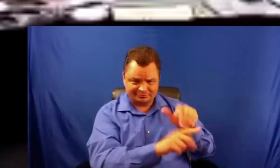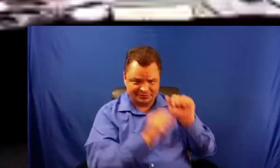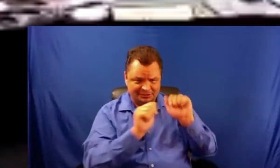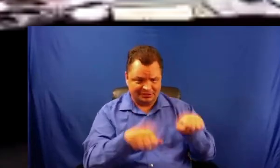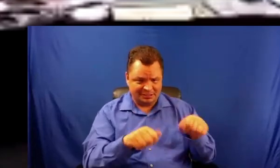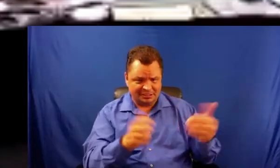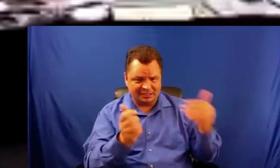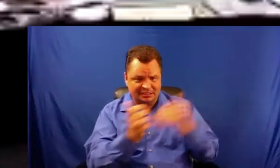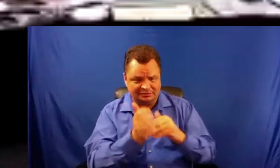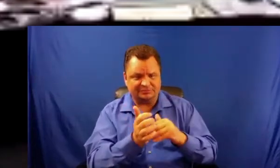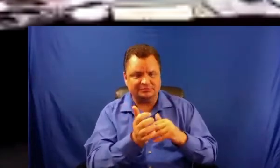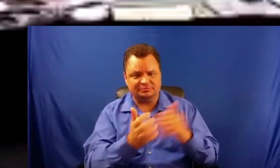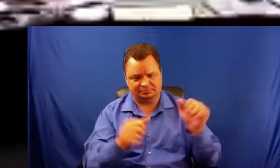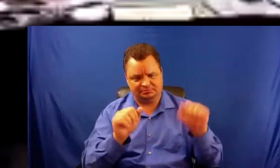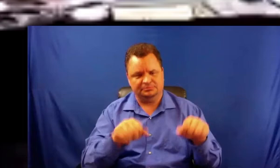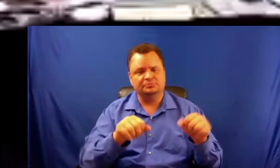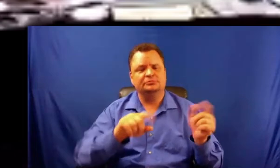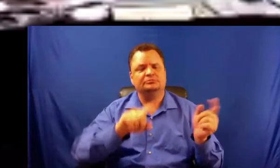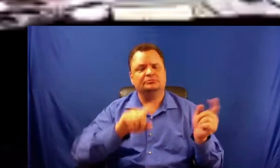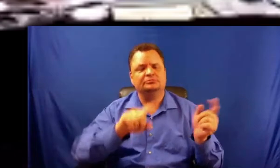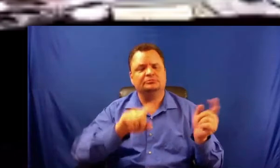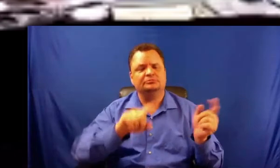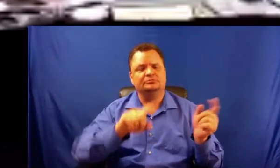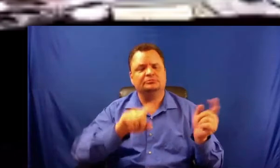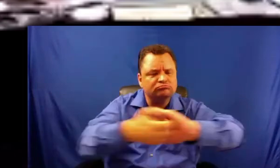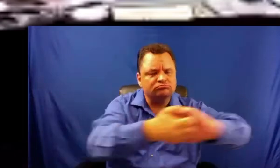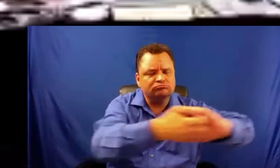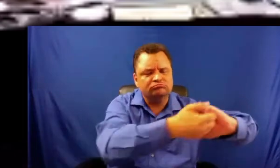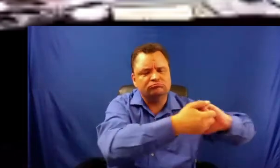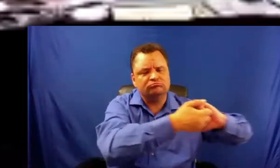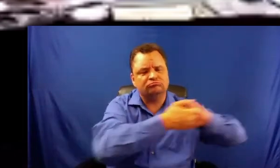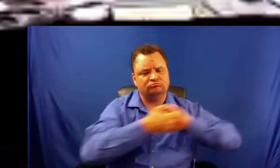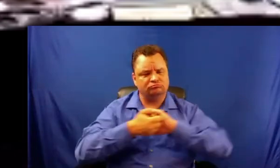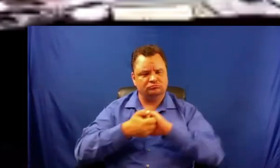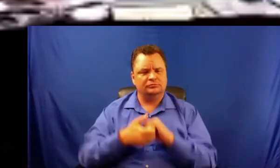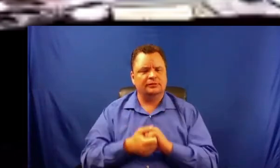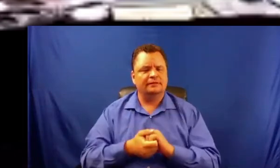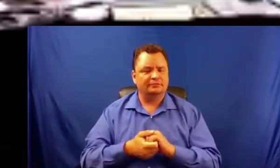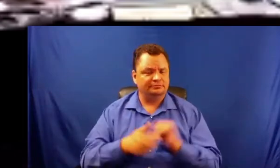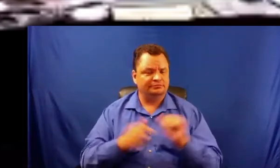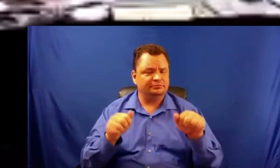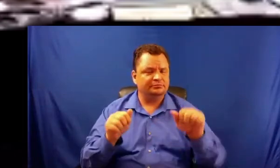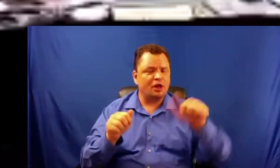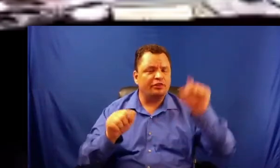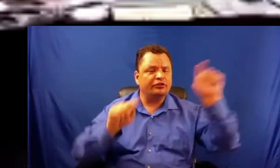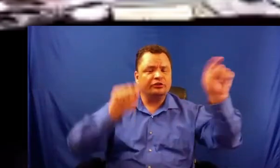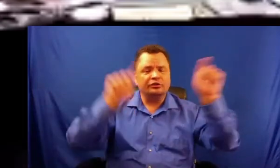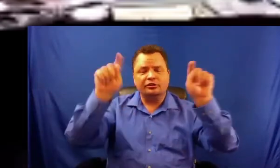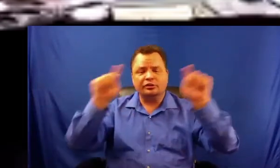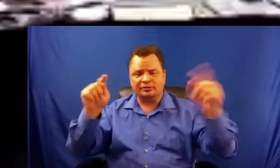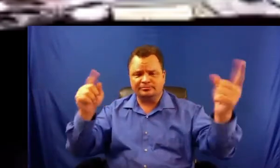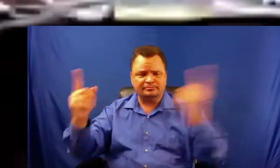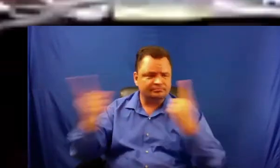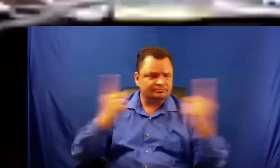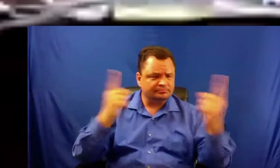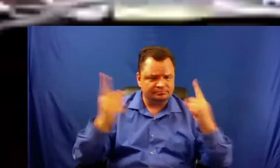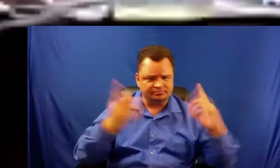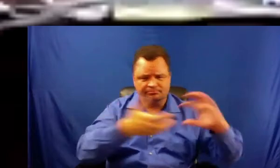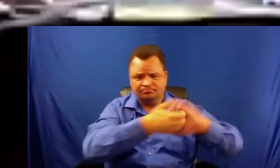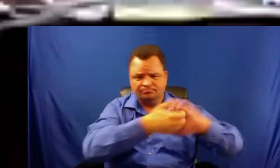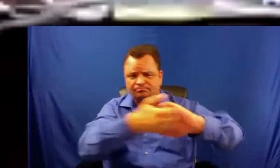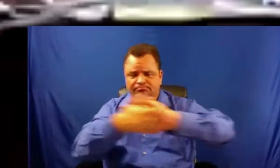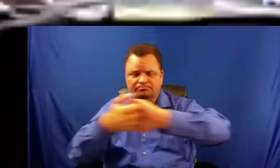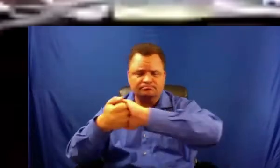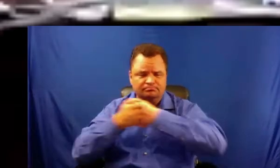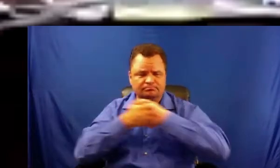our partners. And we already have questions from some of the partners, Matthews View and Peak Vista, who really put together